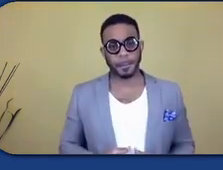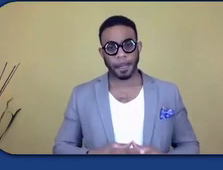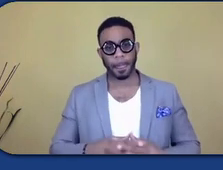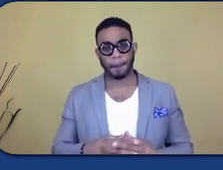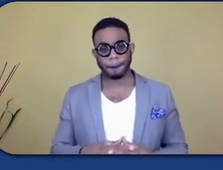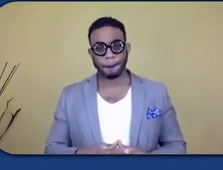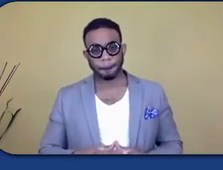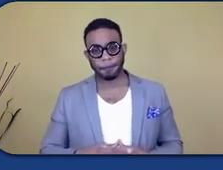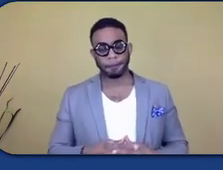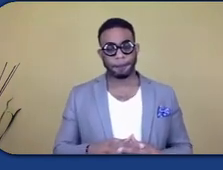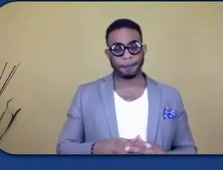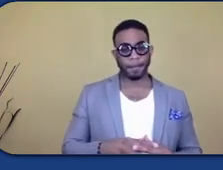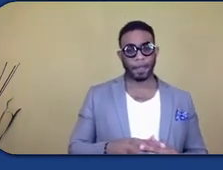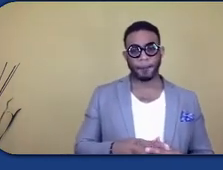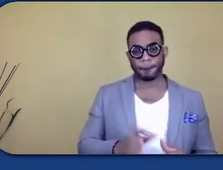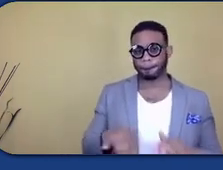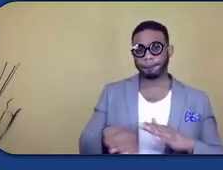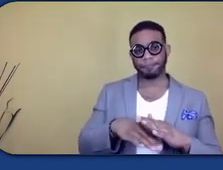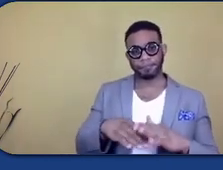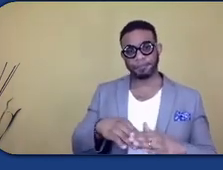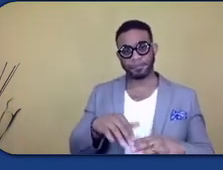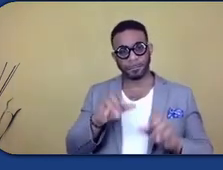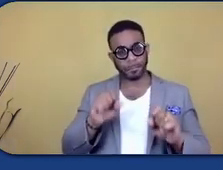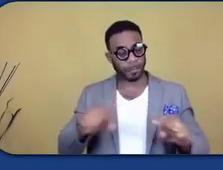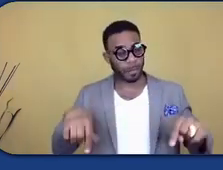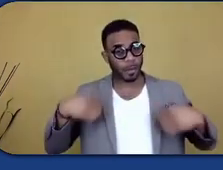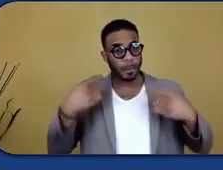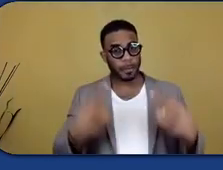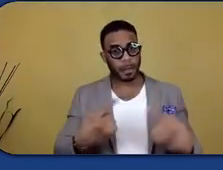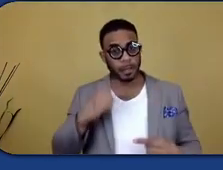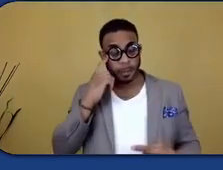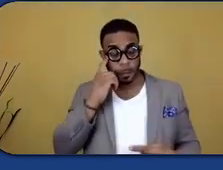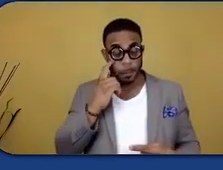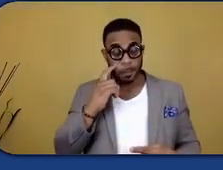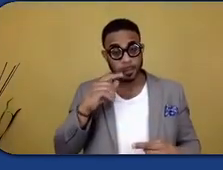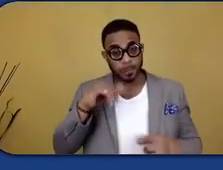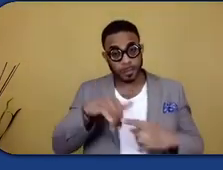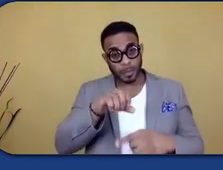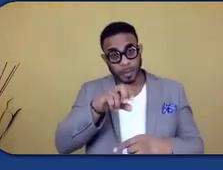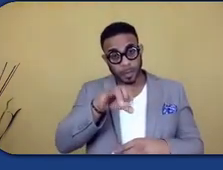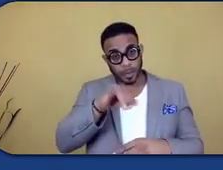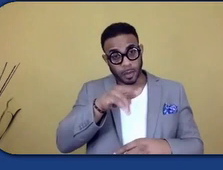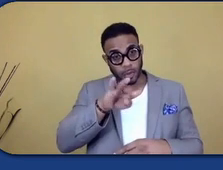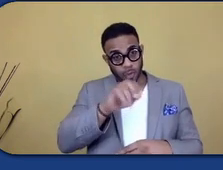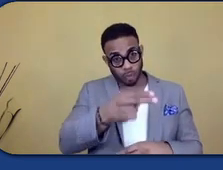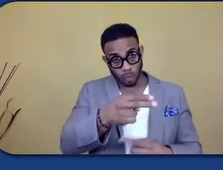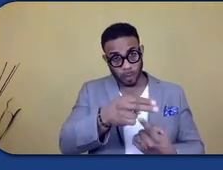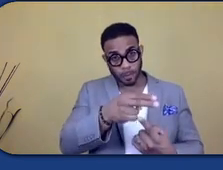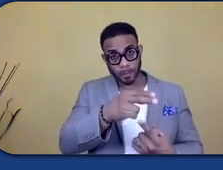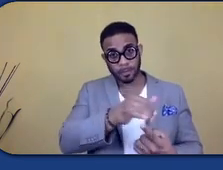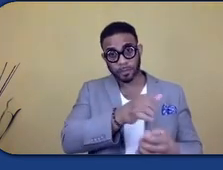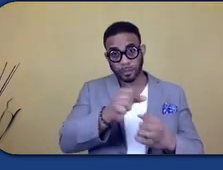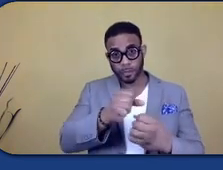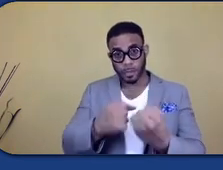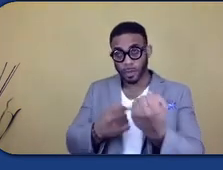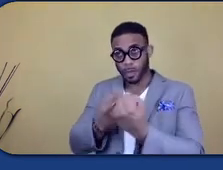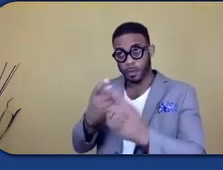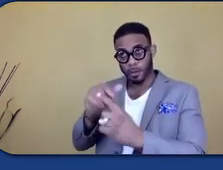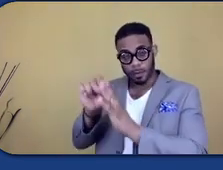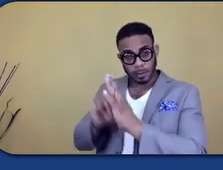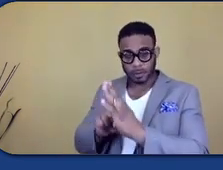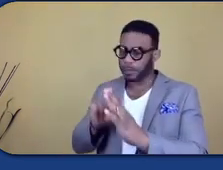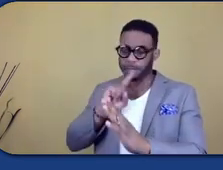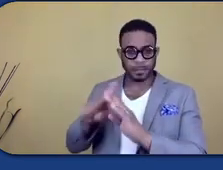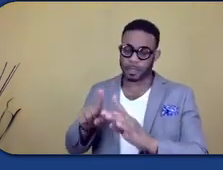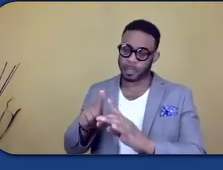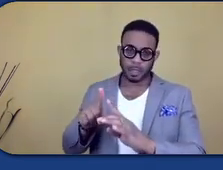users. About the materials, it's basically materials that have been sourced from Juba, with a few of the